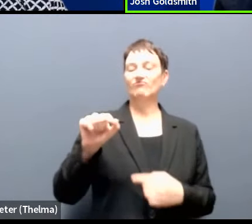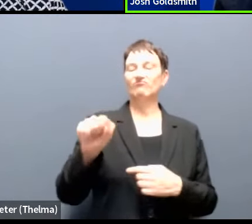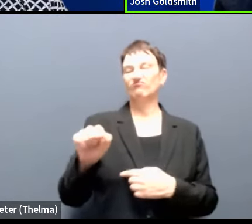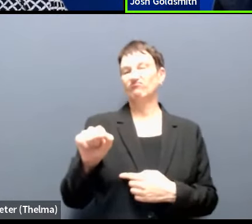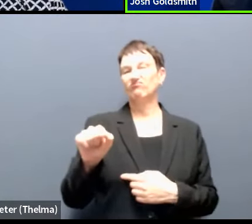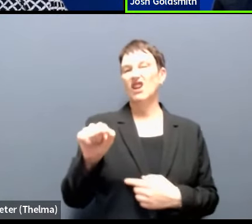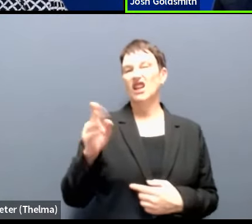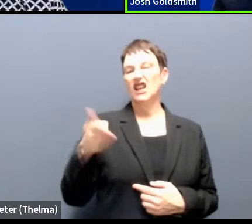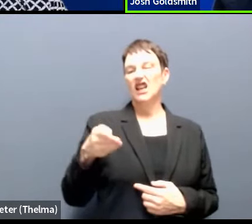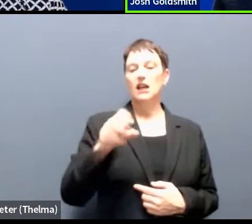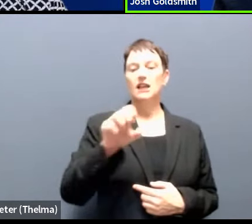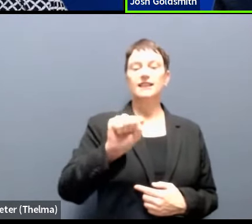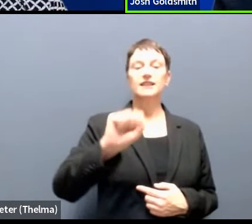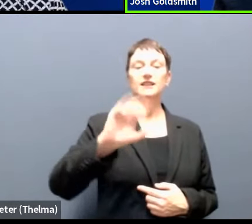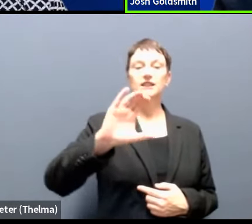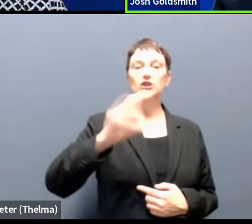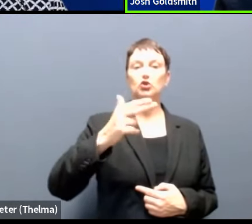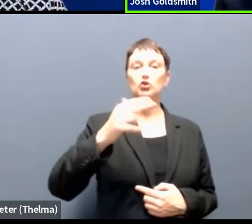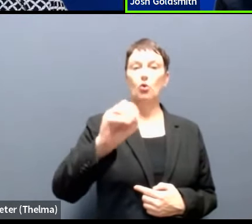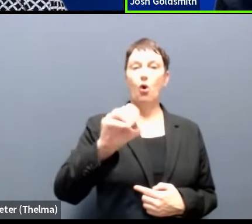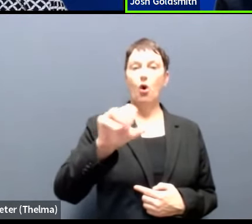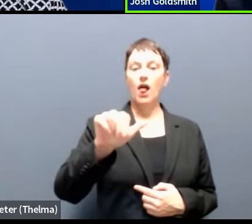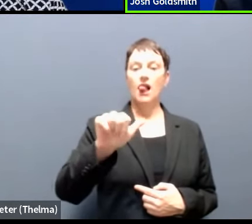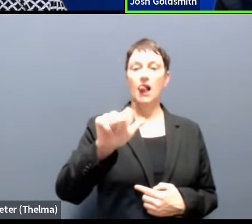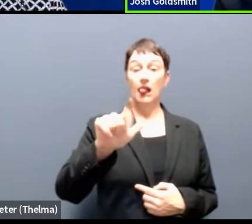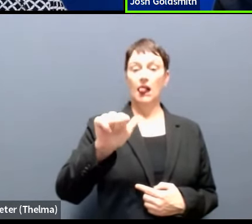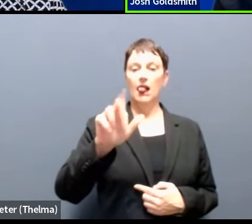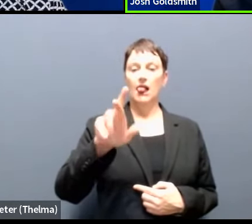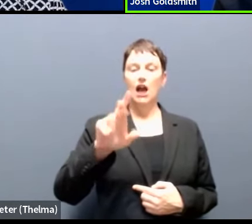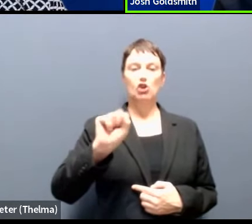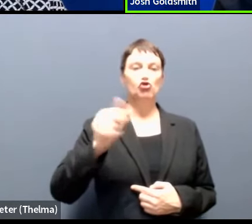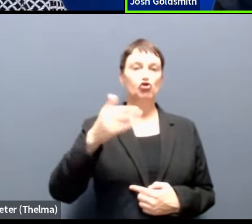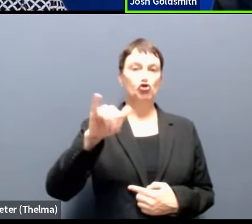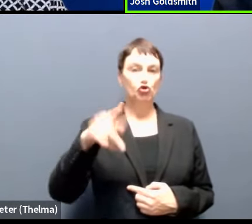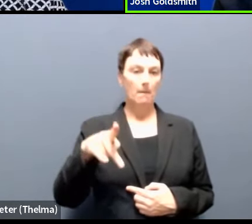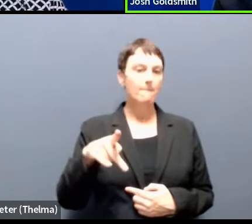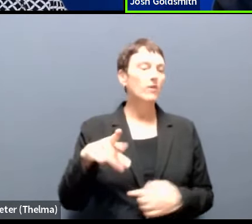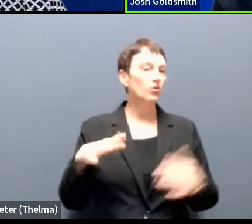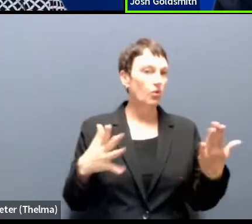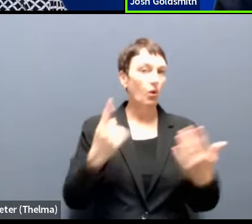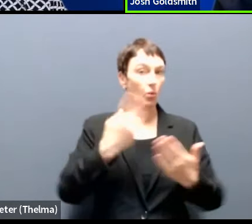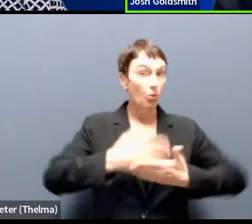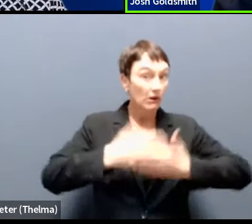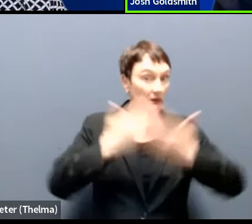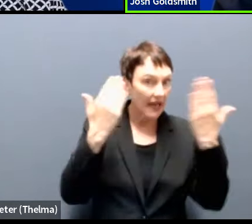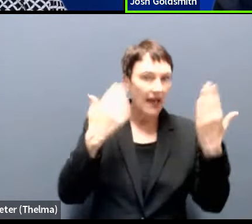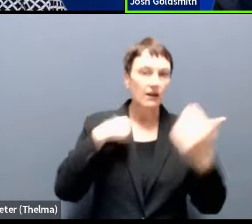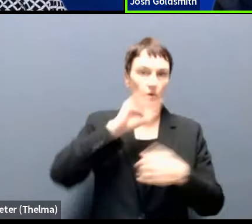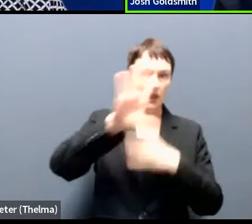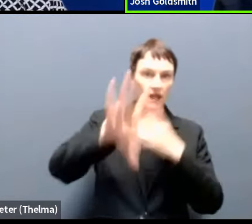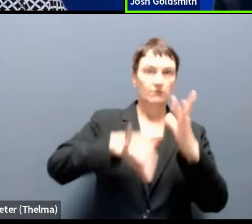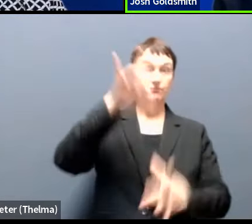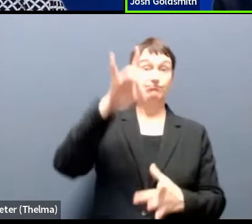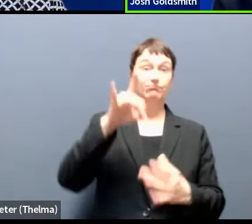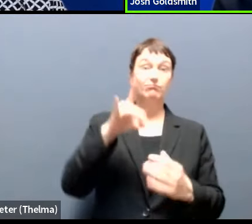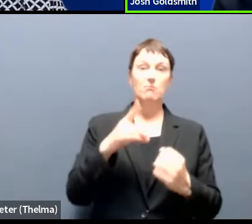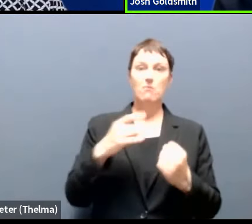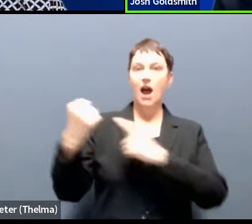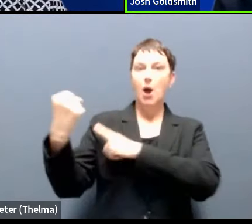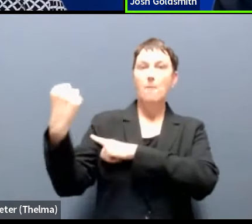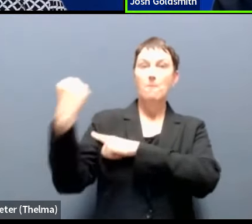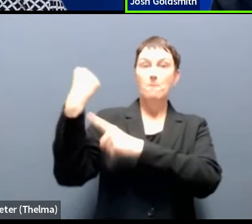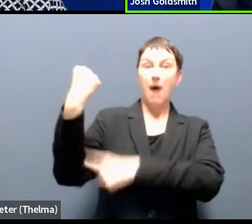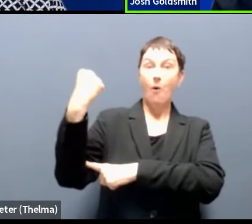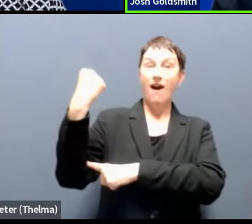premium power pack per day for students. So we'll raffle off one premium power pack every